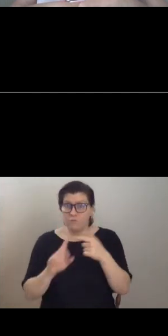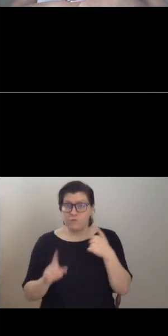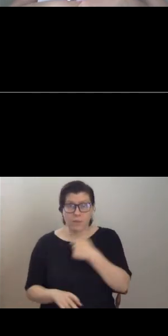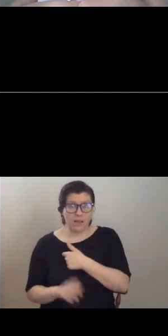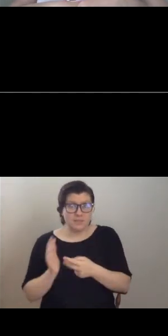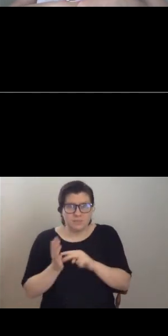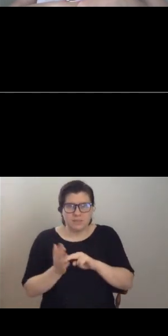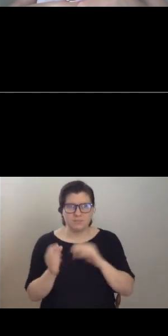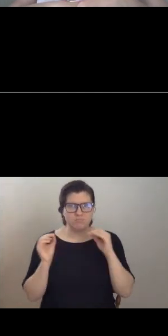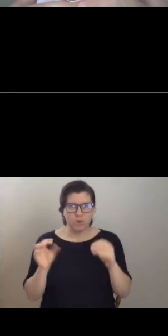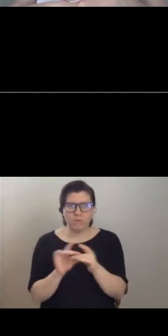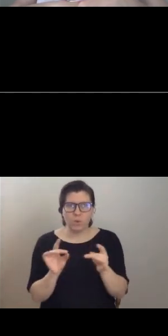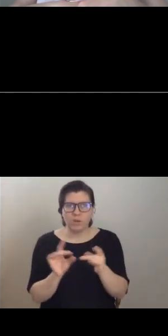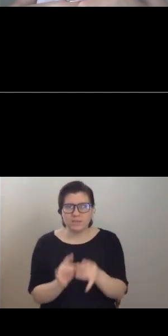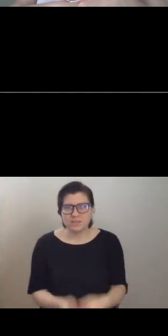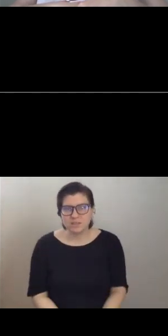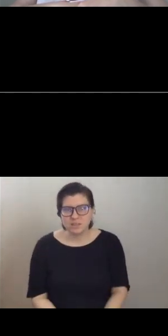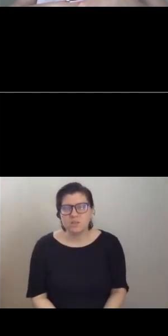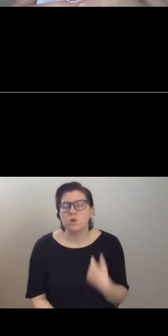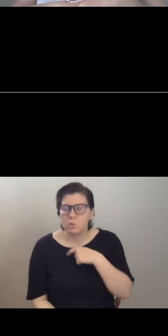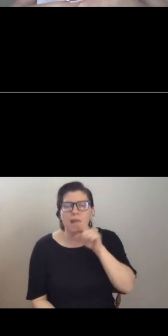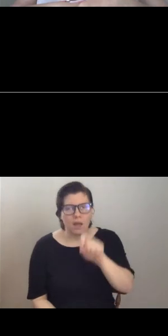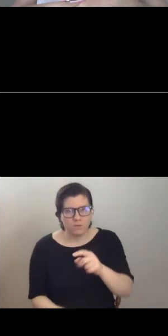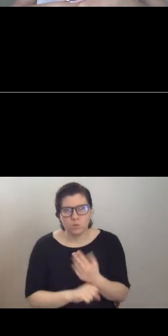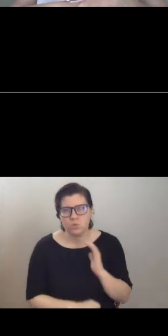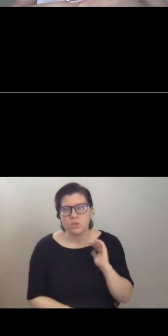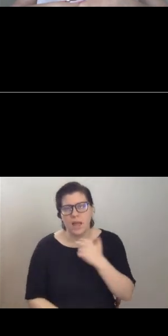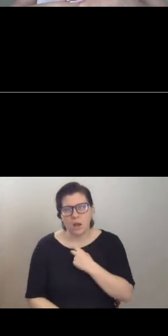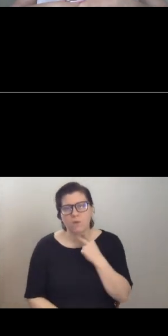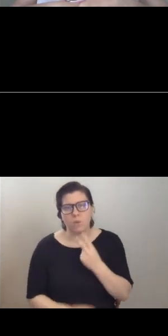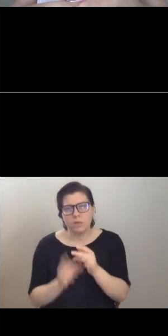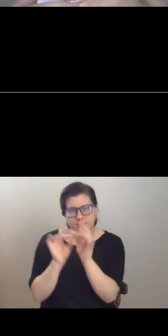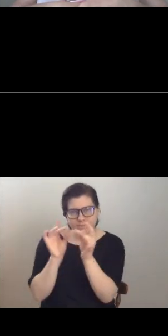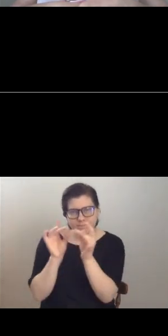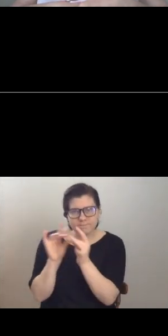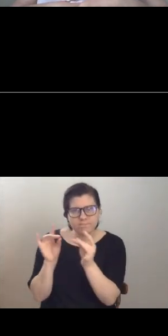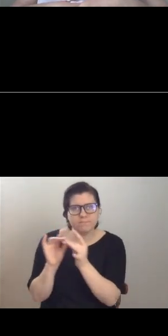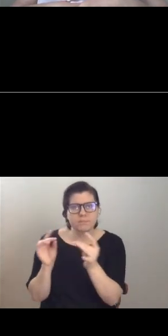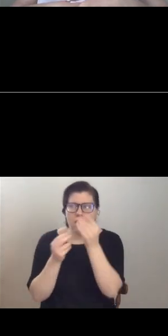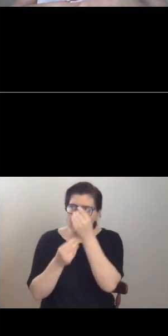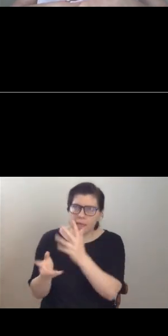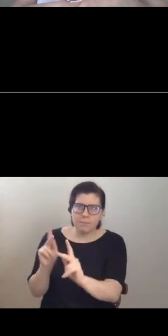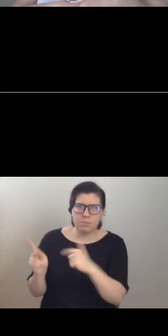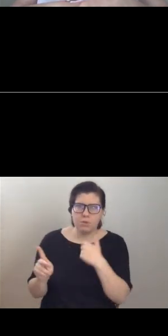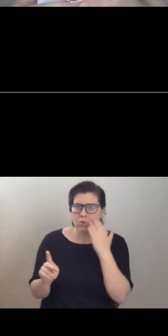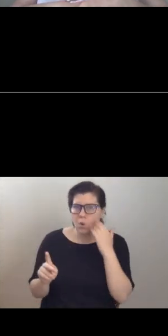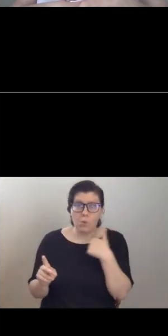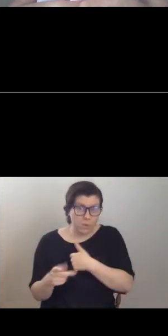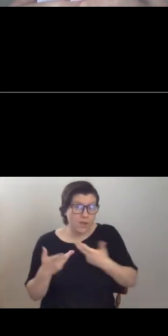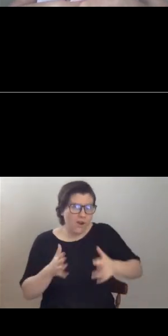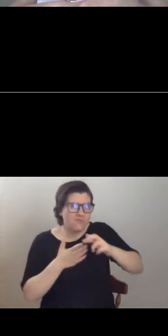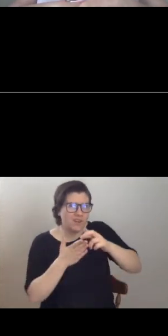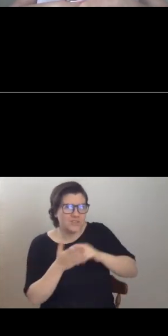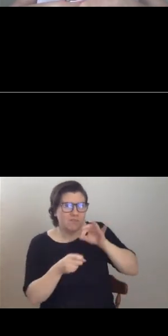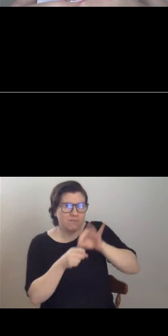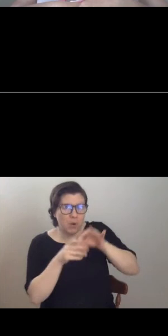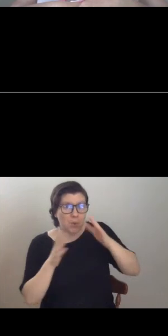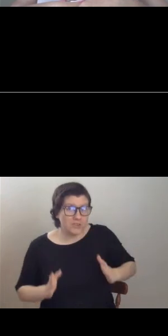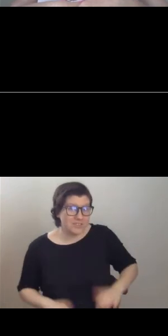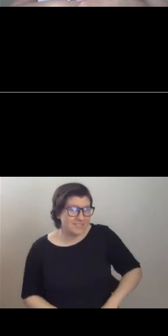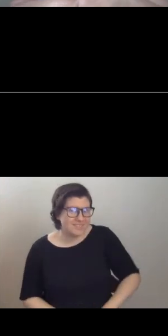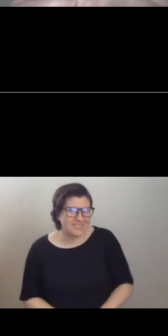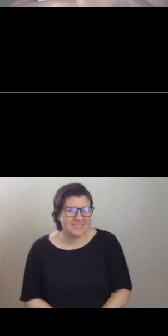Right. we definitely have to use our voice and It's, make sure we let people know we're registered voters, right, Rob? right. So,